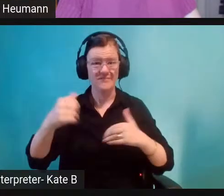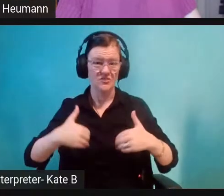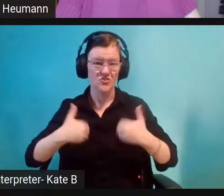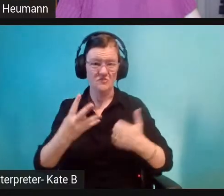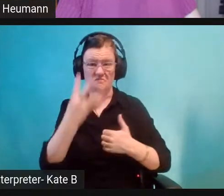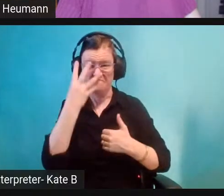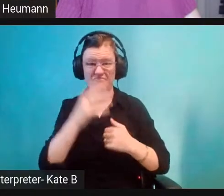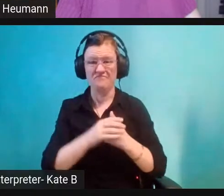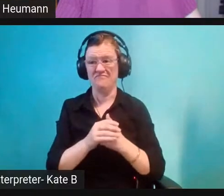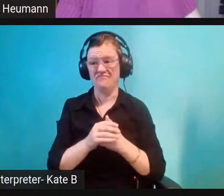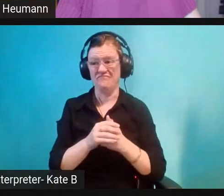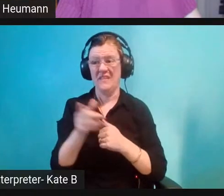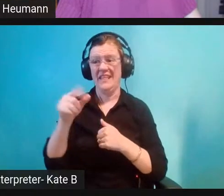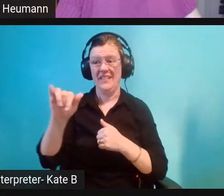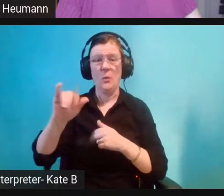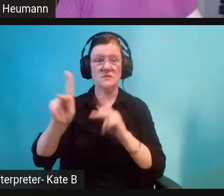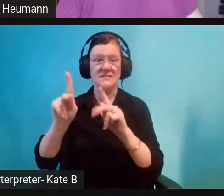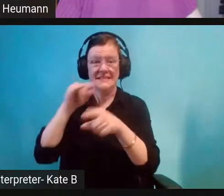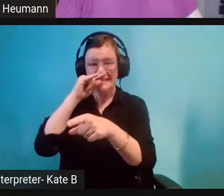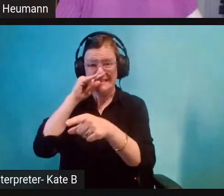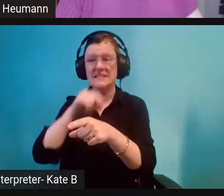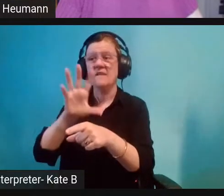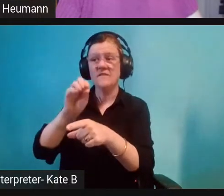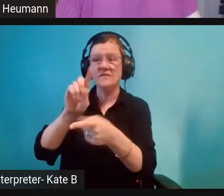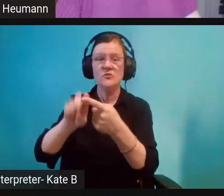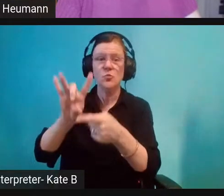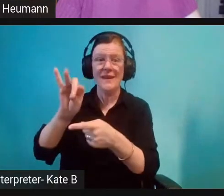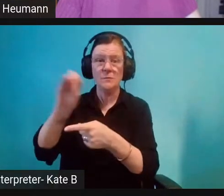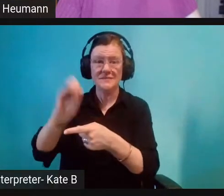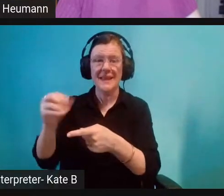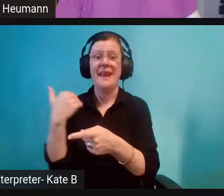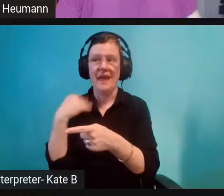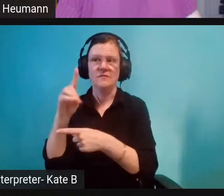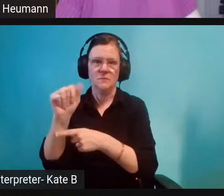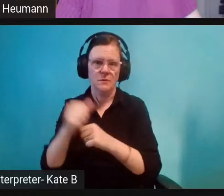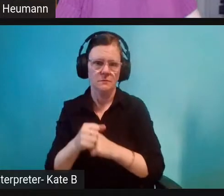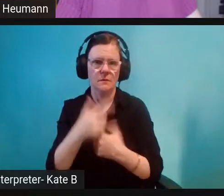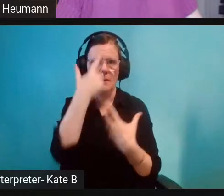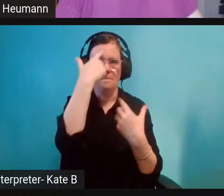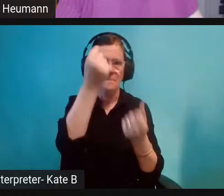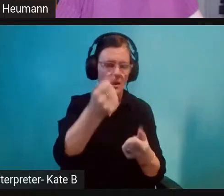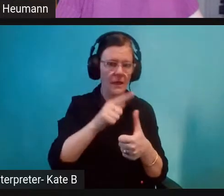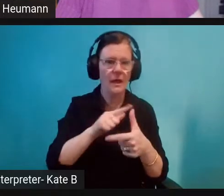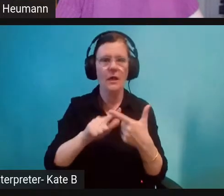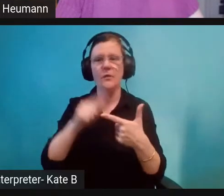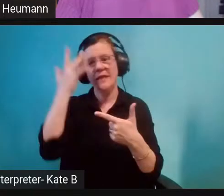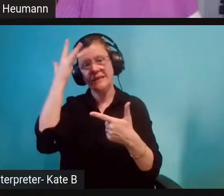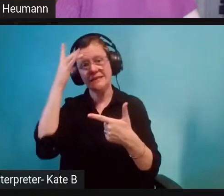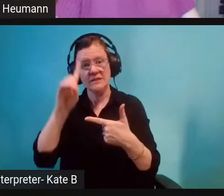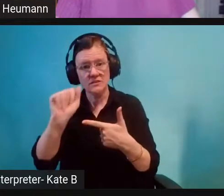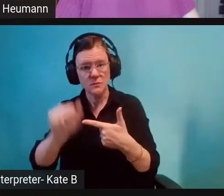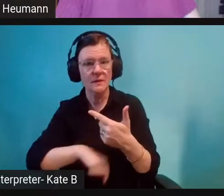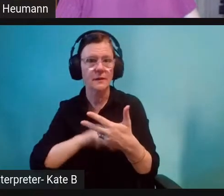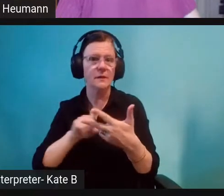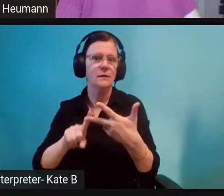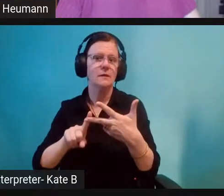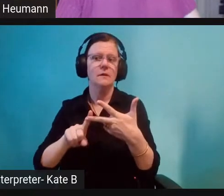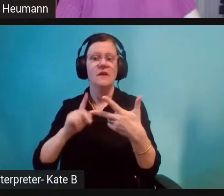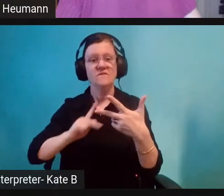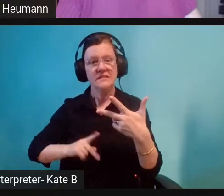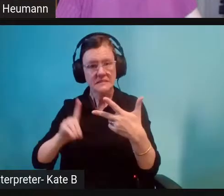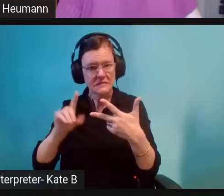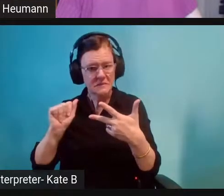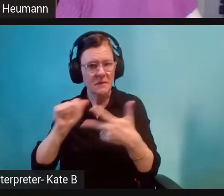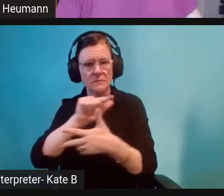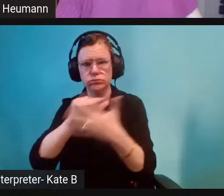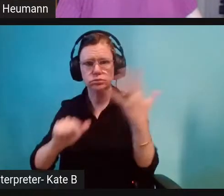to 80% of that population have various disabilities: mental health, mild to moderate intellectual disabilities, physical disabilities.